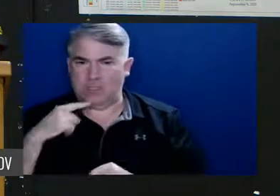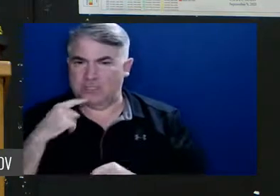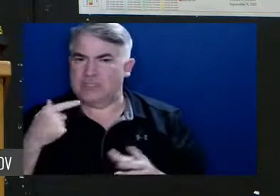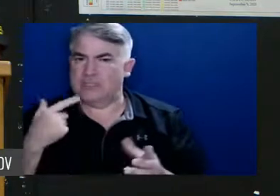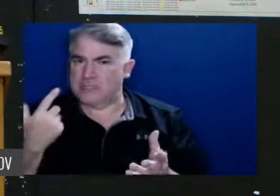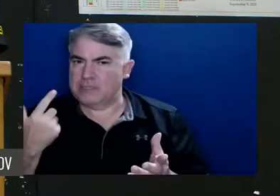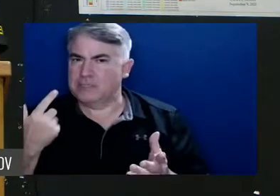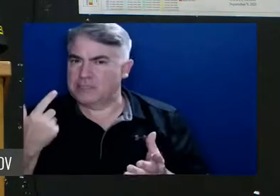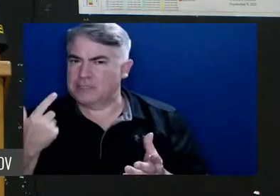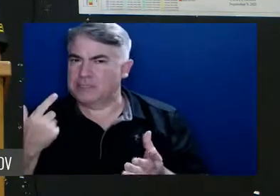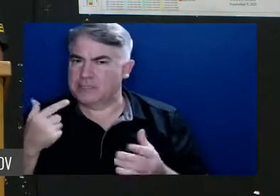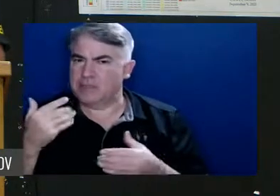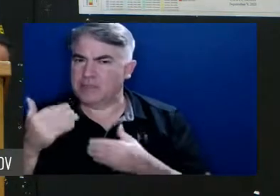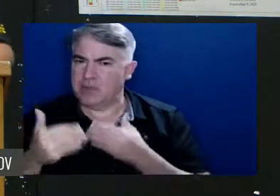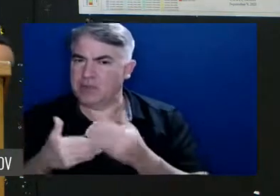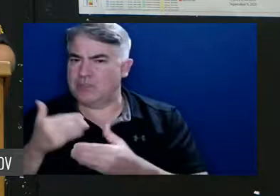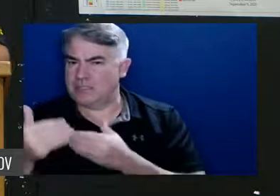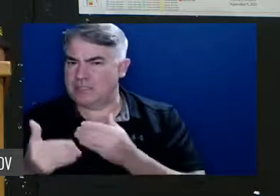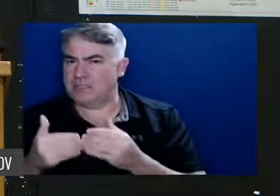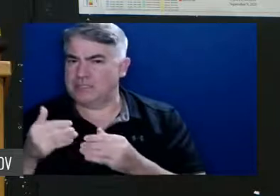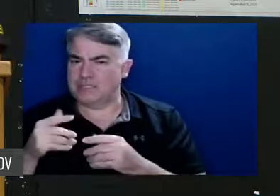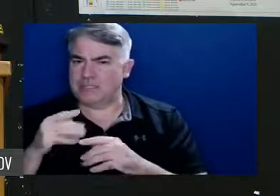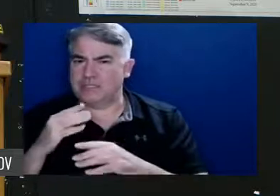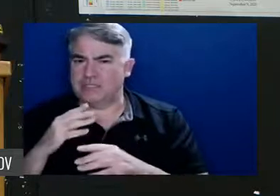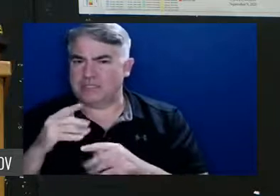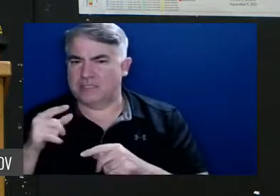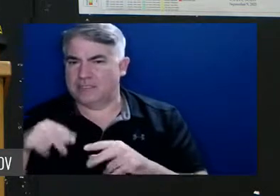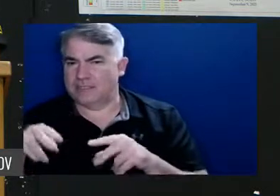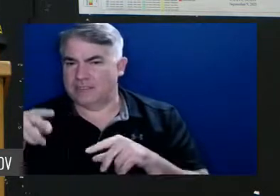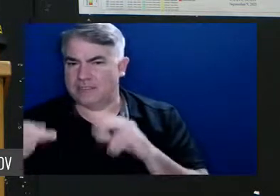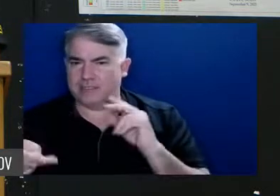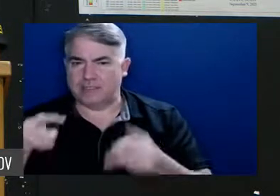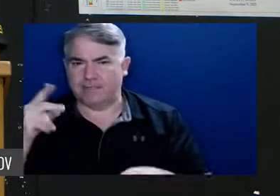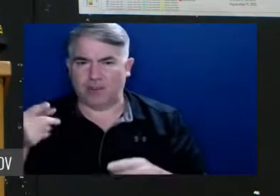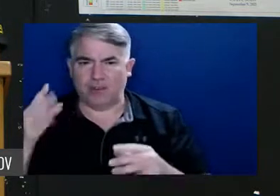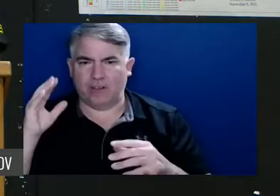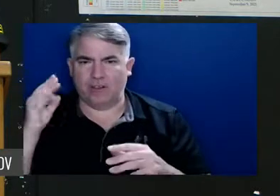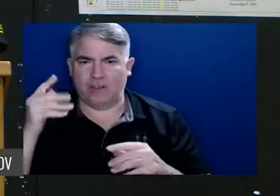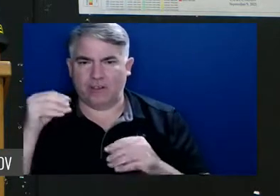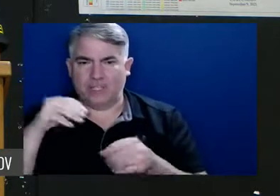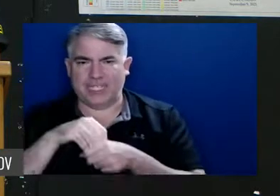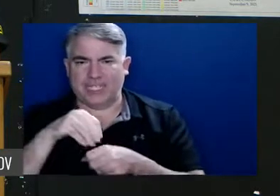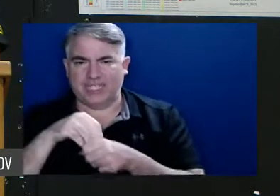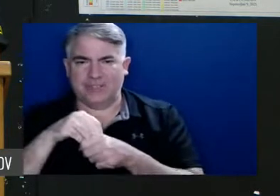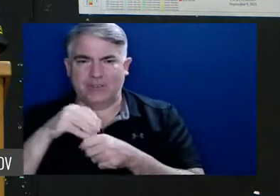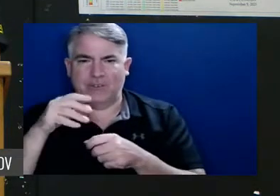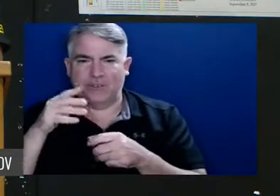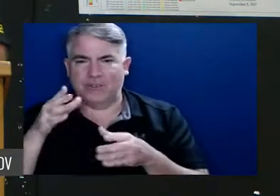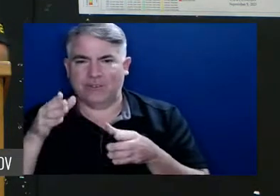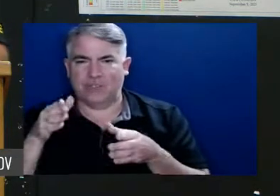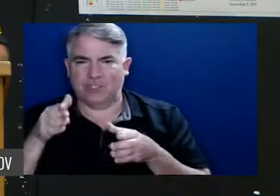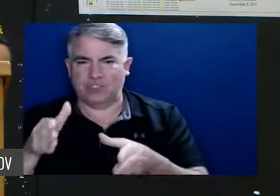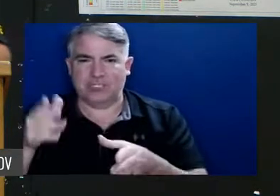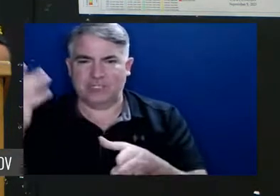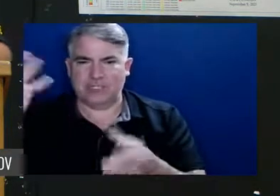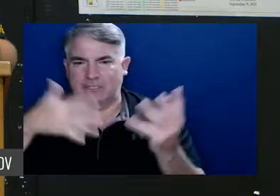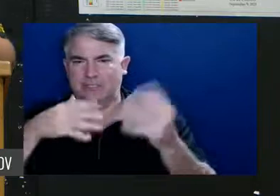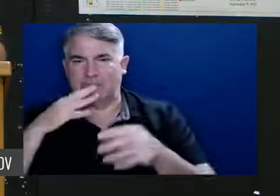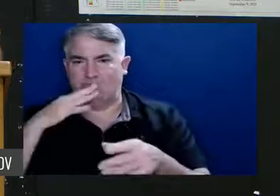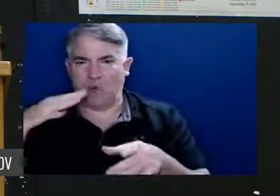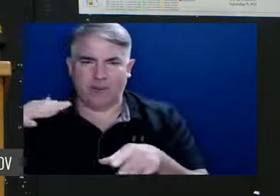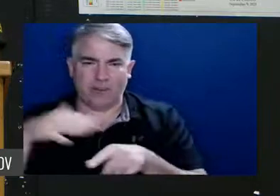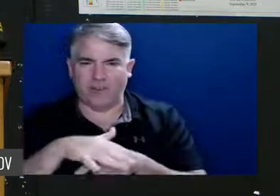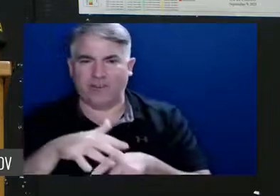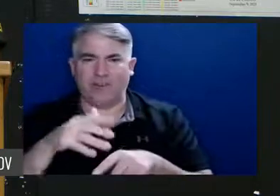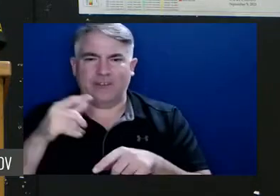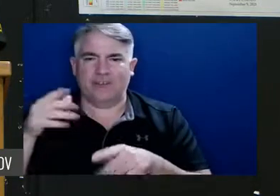from going into the gutters, which could then go into the streams. So Cal OES reported to us success in what they call wattles that